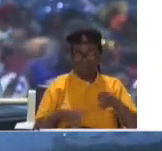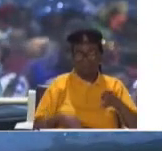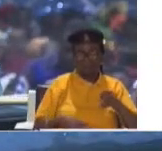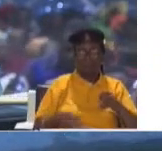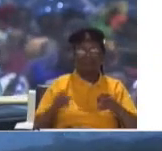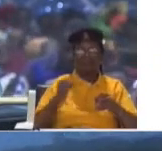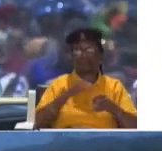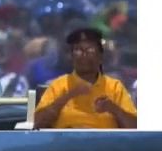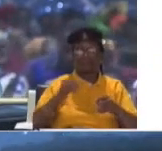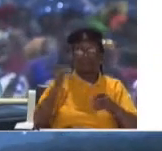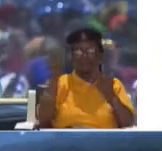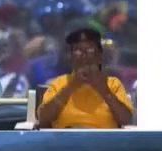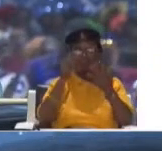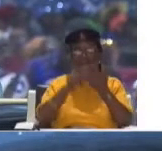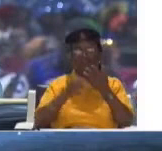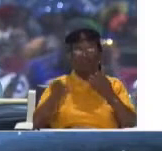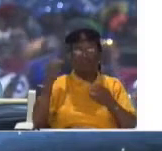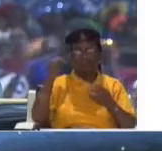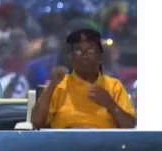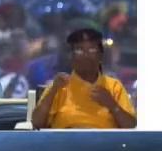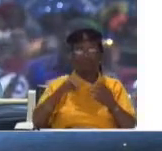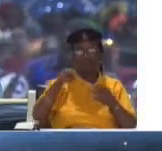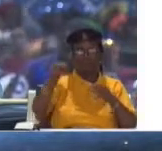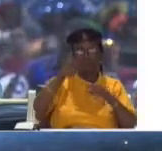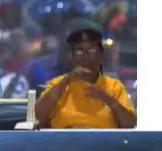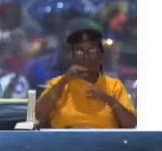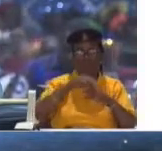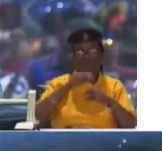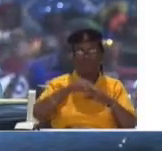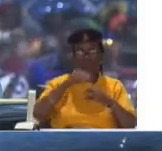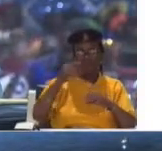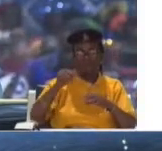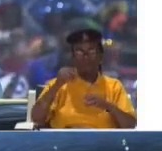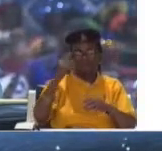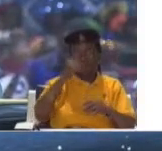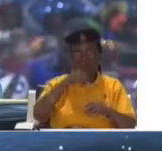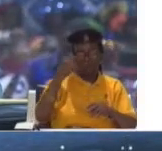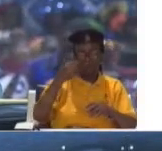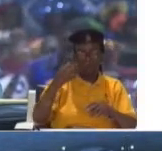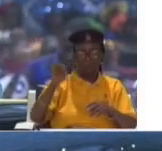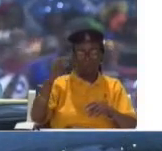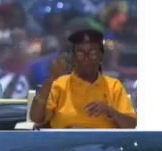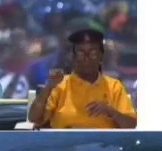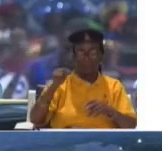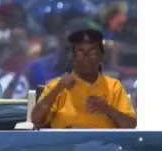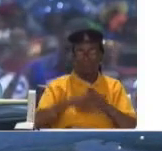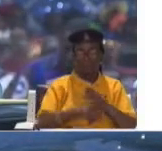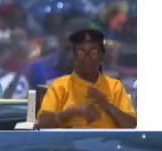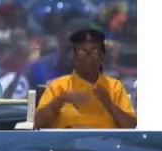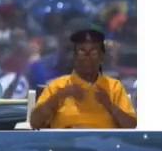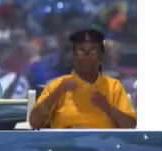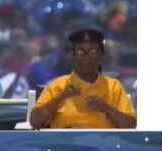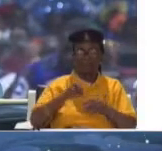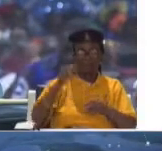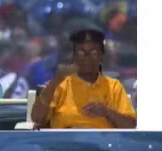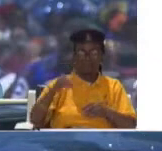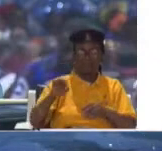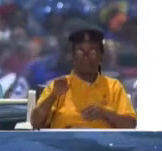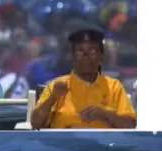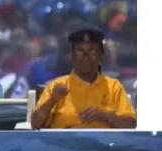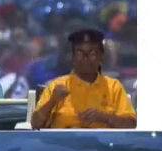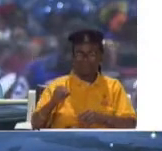And darkness was upon the face of the deep. And the Spirit of God moved upon the face of the